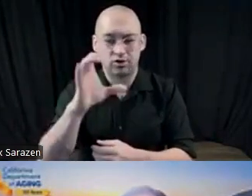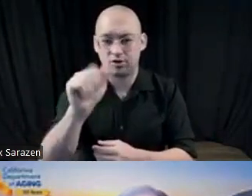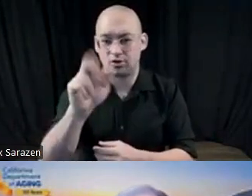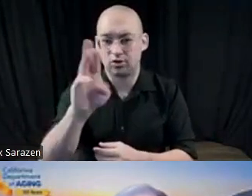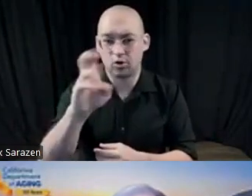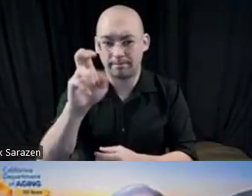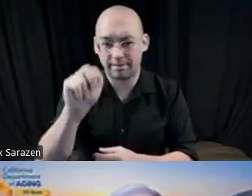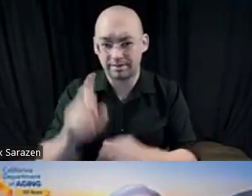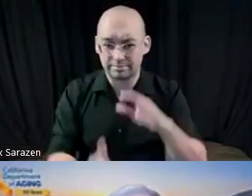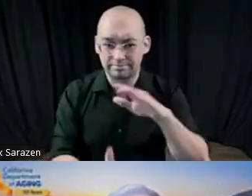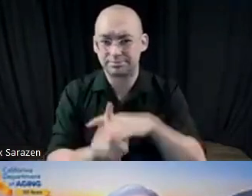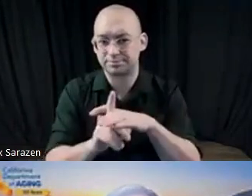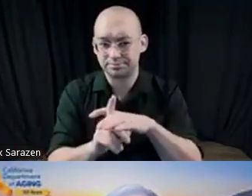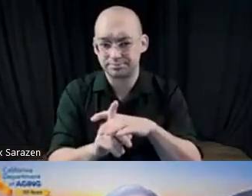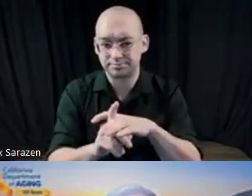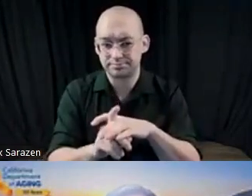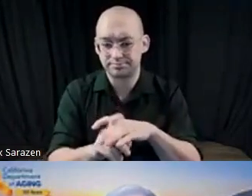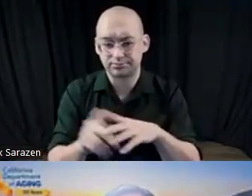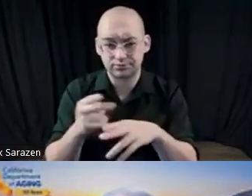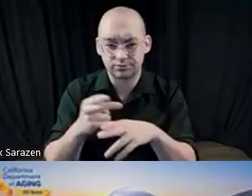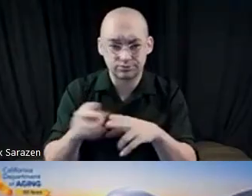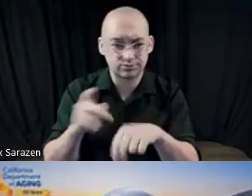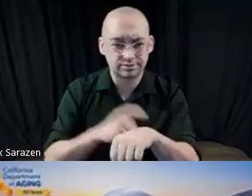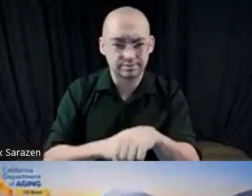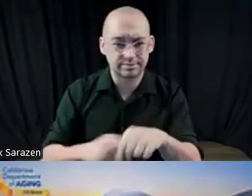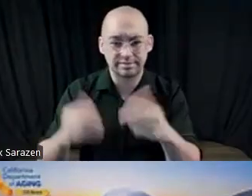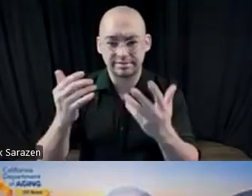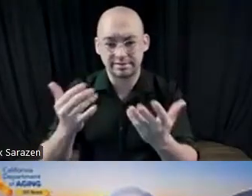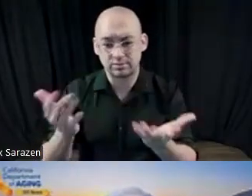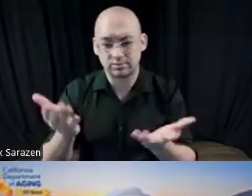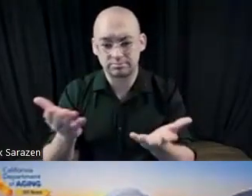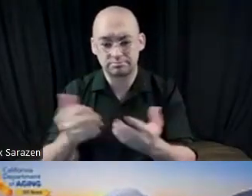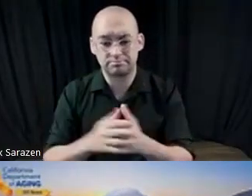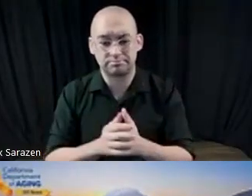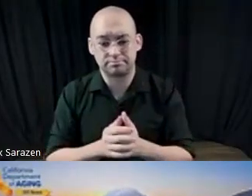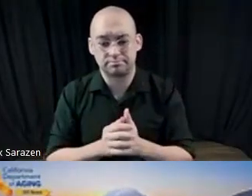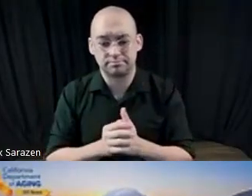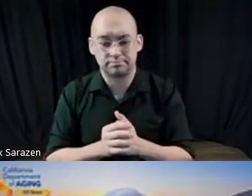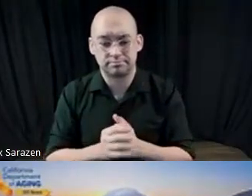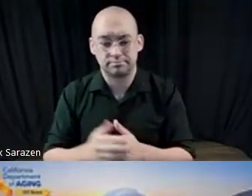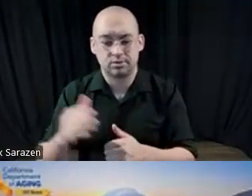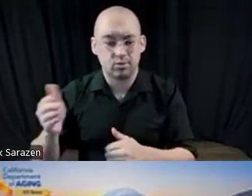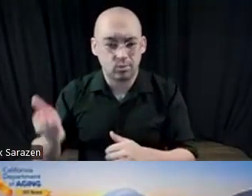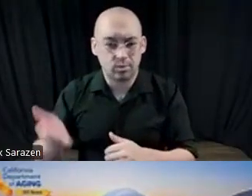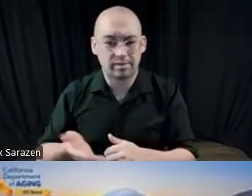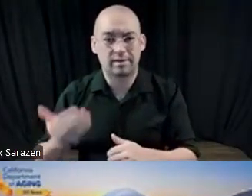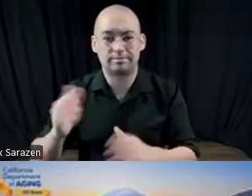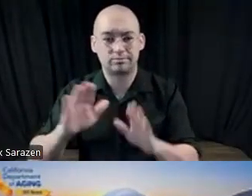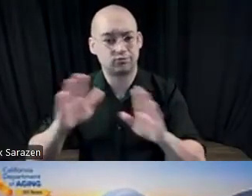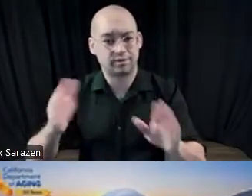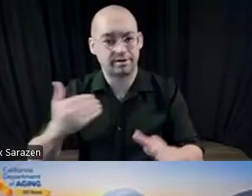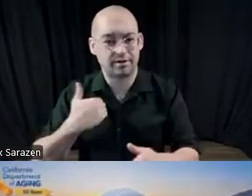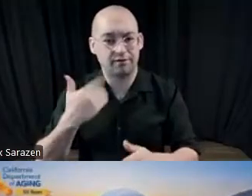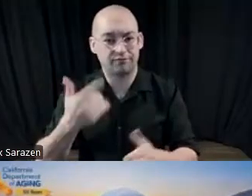pop on briefly, but now it looks like she has a photo. So Carmen, are you there? Welcome. We're so glad to have you. And do you want to just